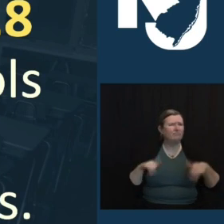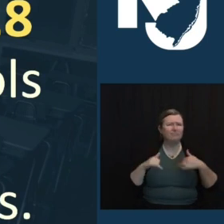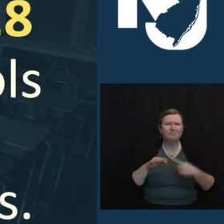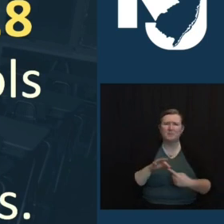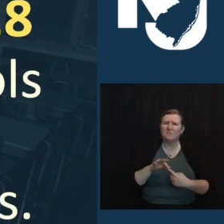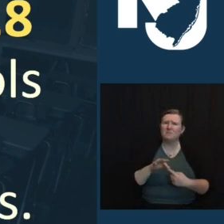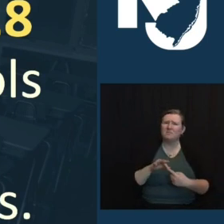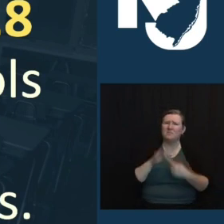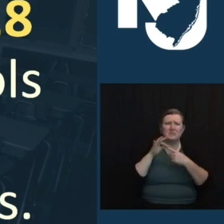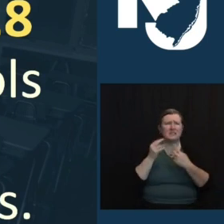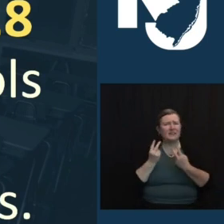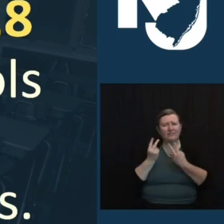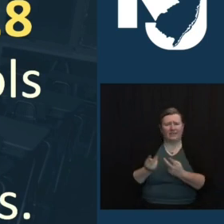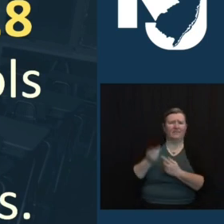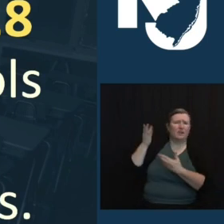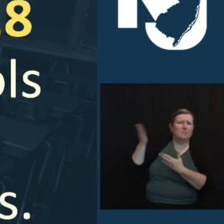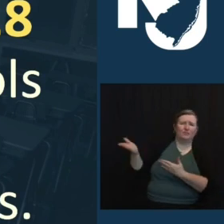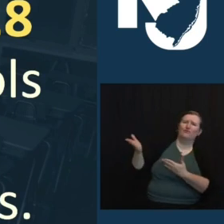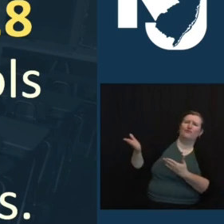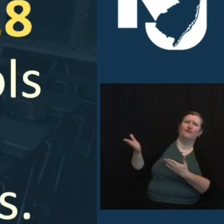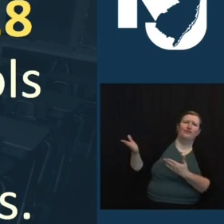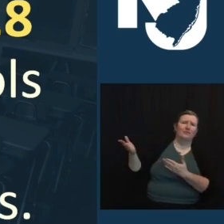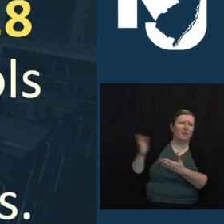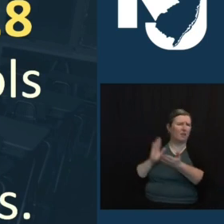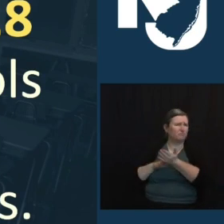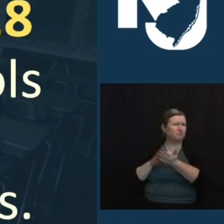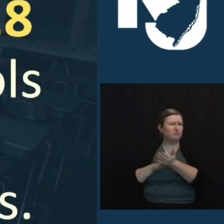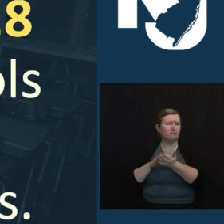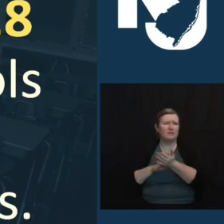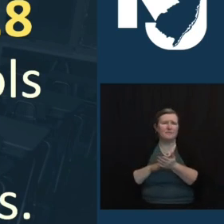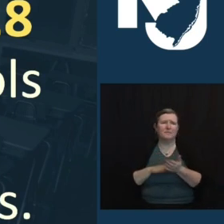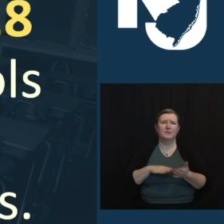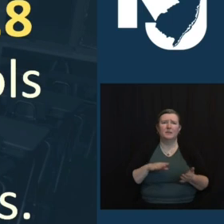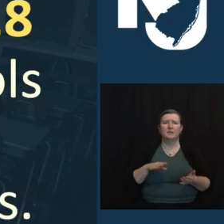want to shout out everybody in Burlington County and Burlington City